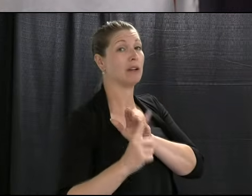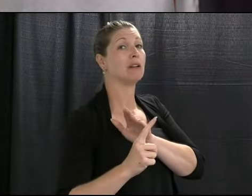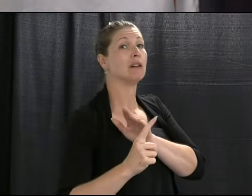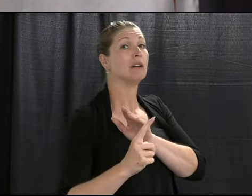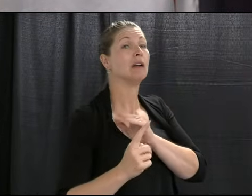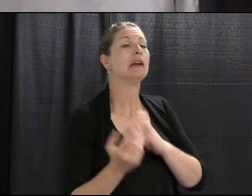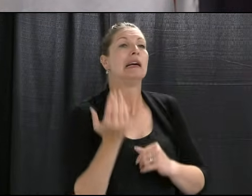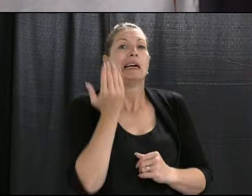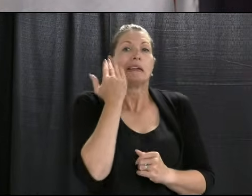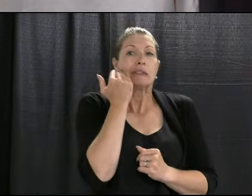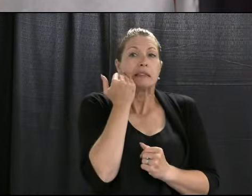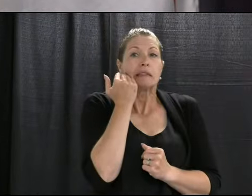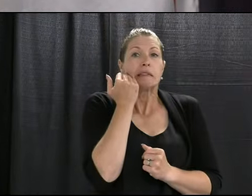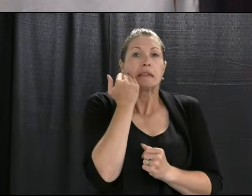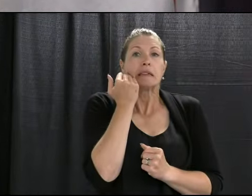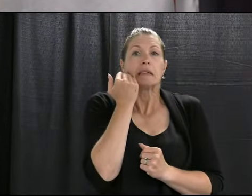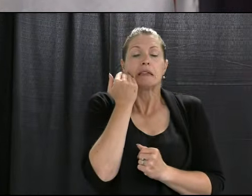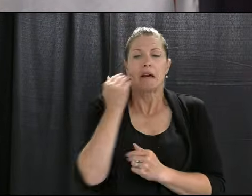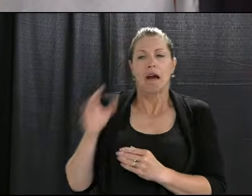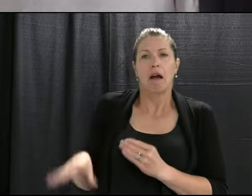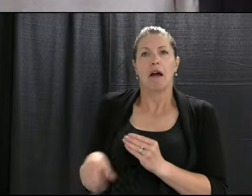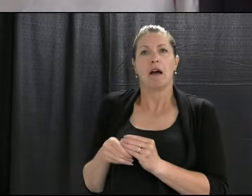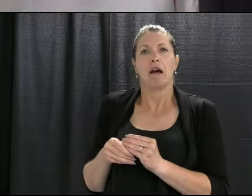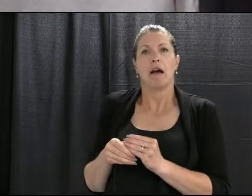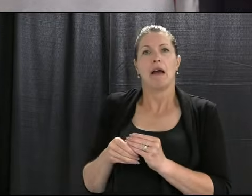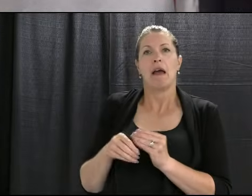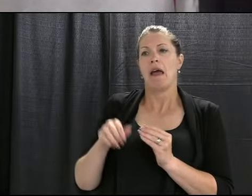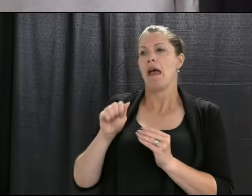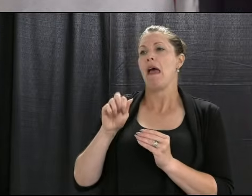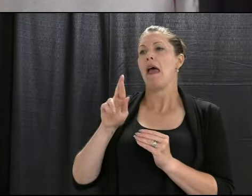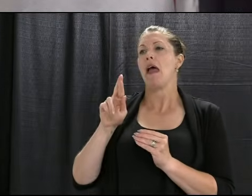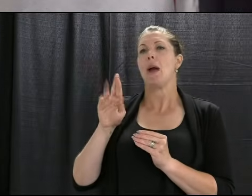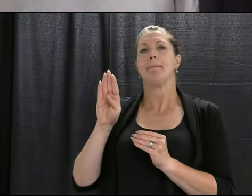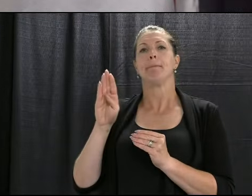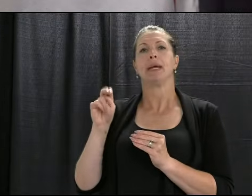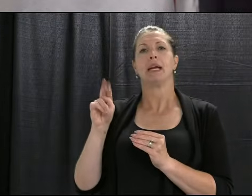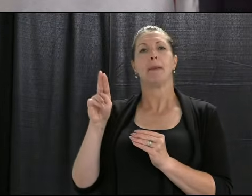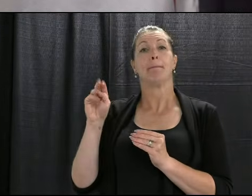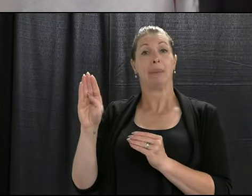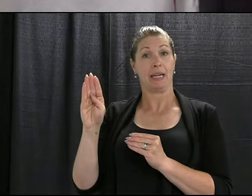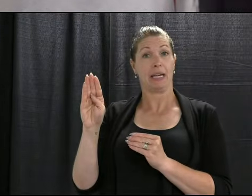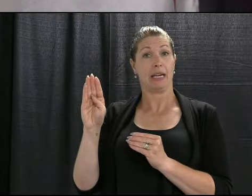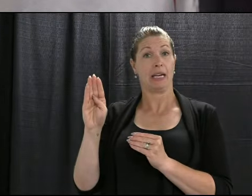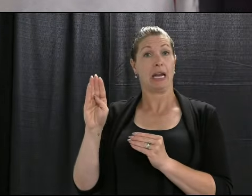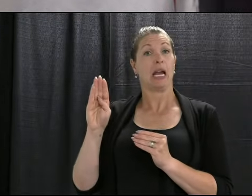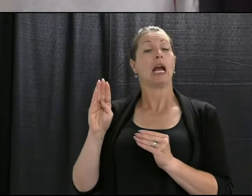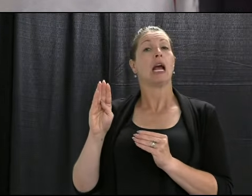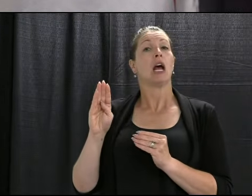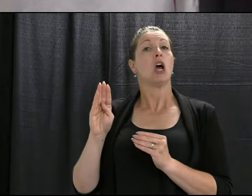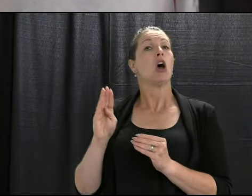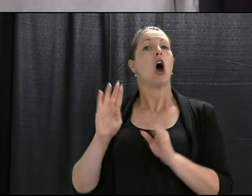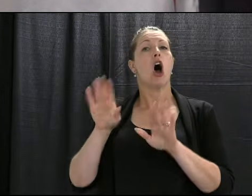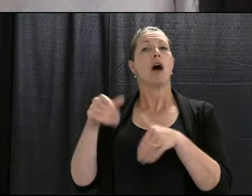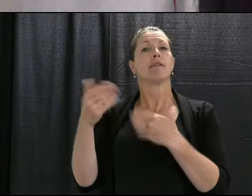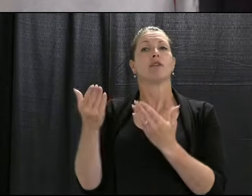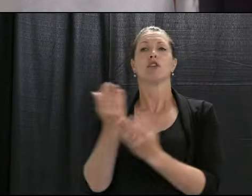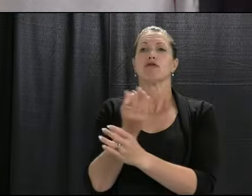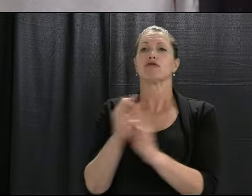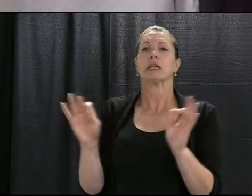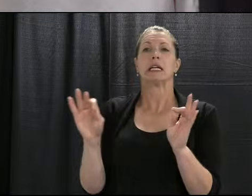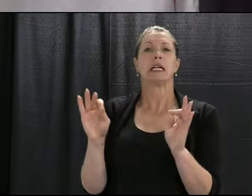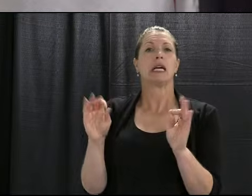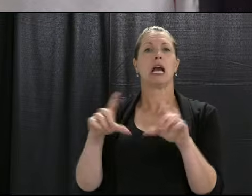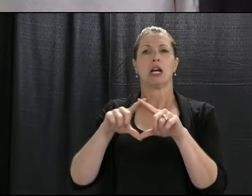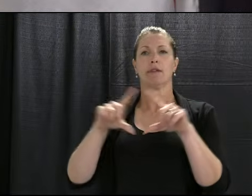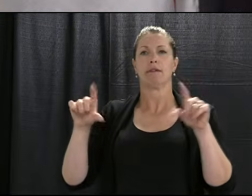just recently had a note from Airbnb, who are offering evacuees free vouchers. How you can